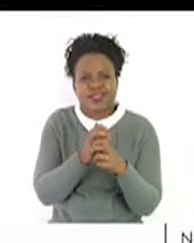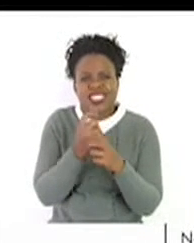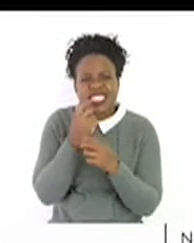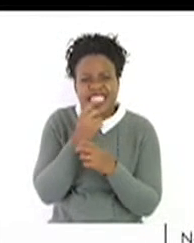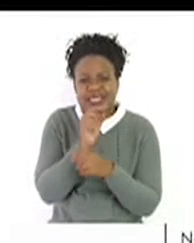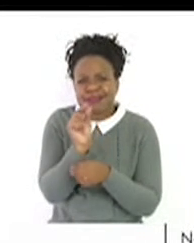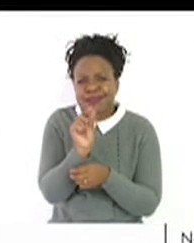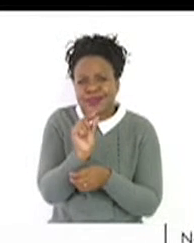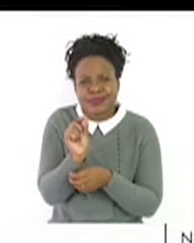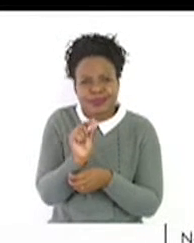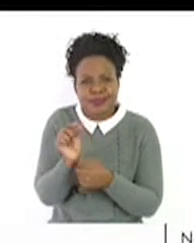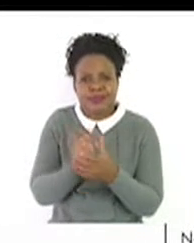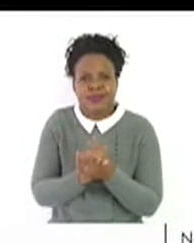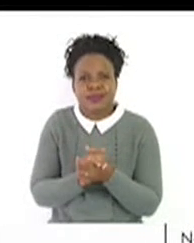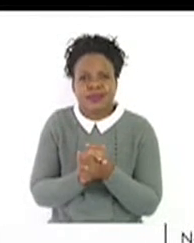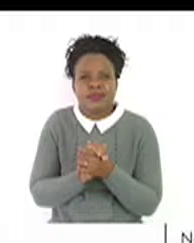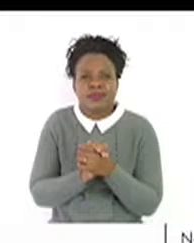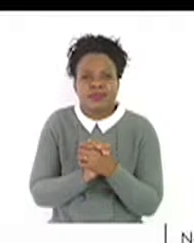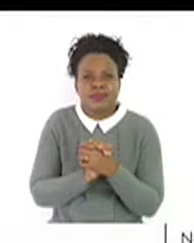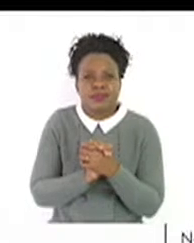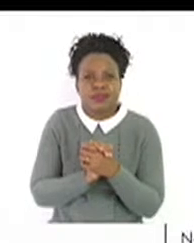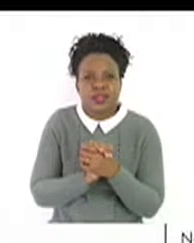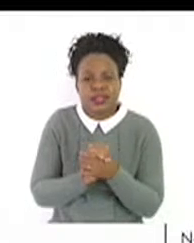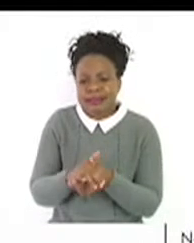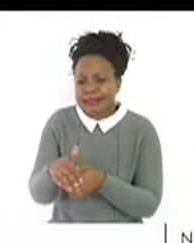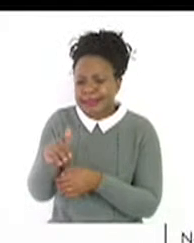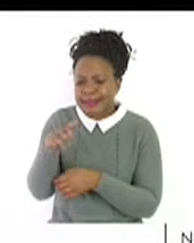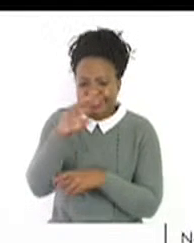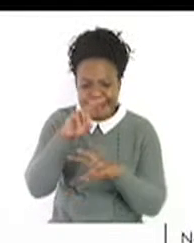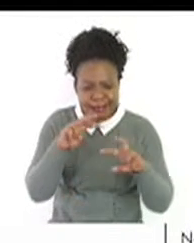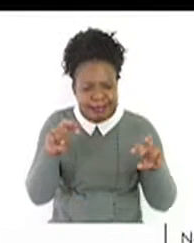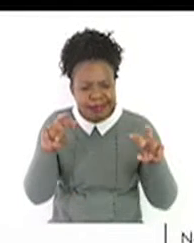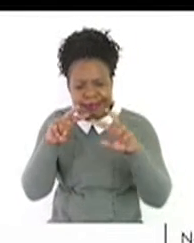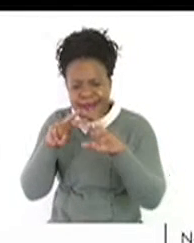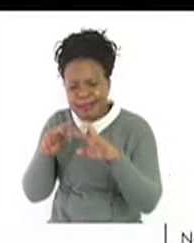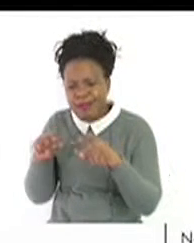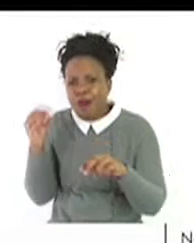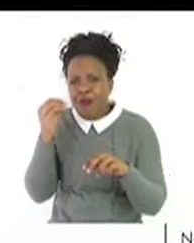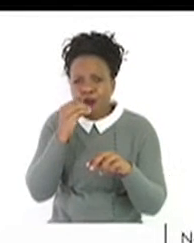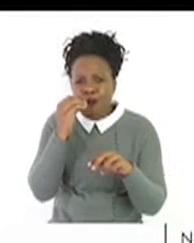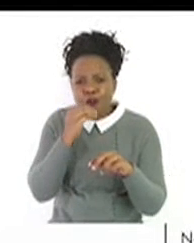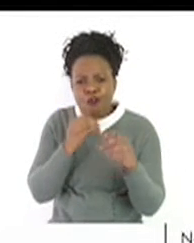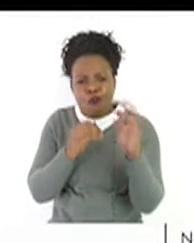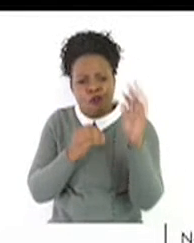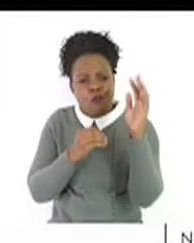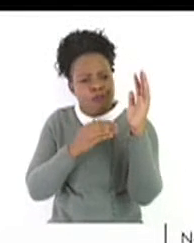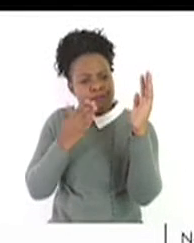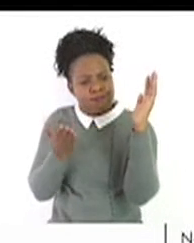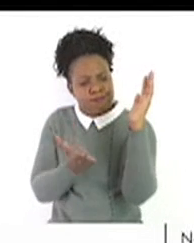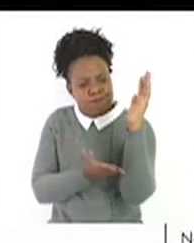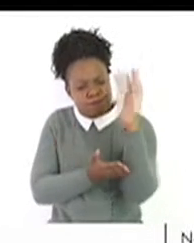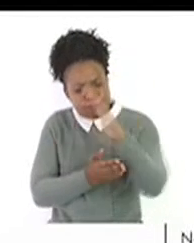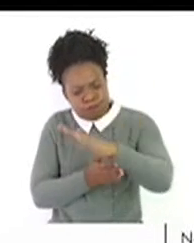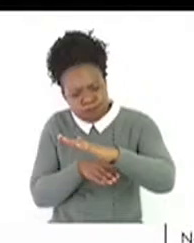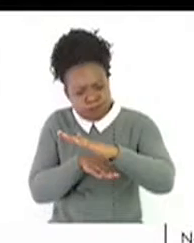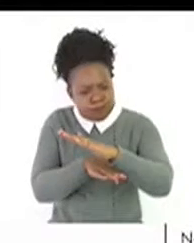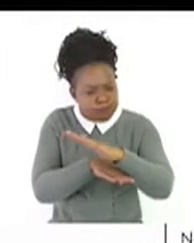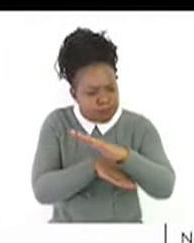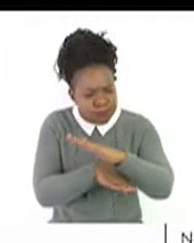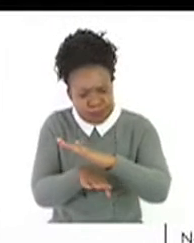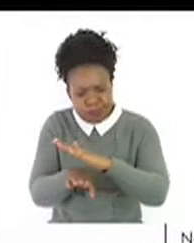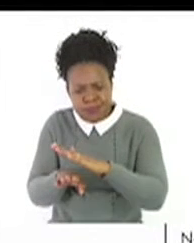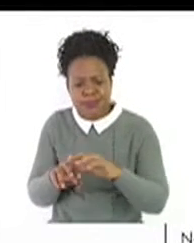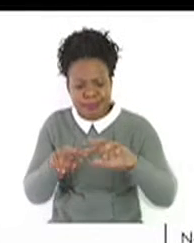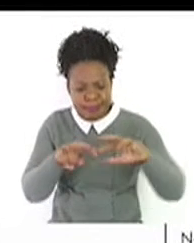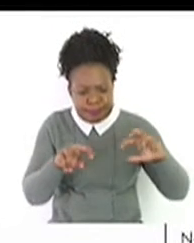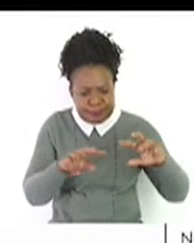They searched for food under the tree trunks and rocks. They slept